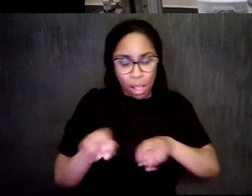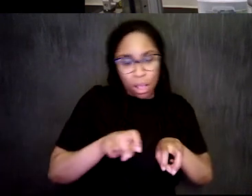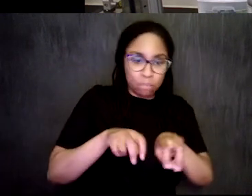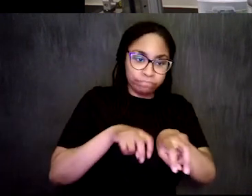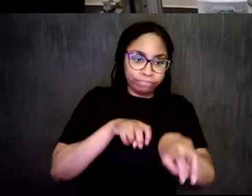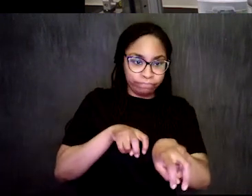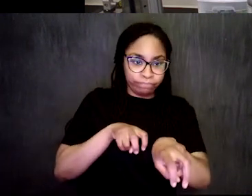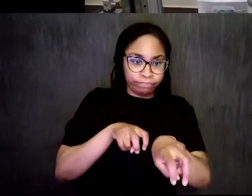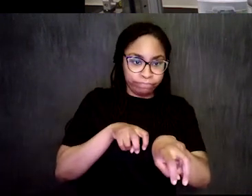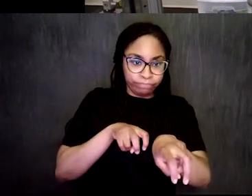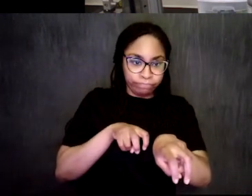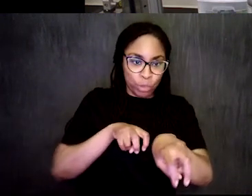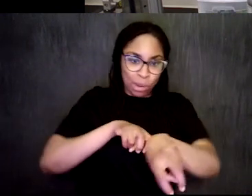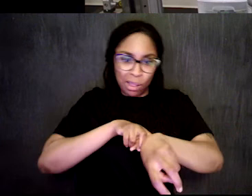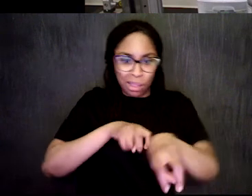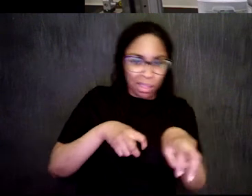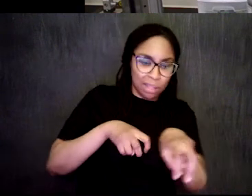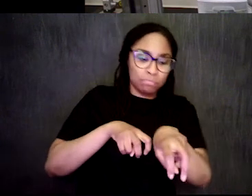5.